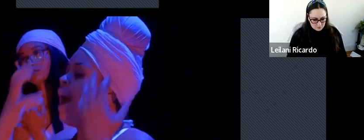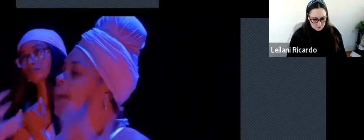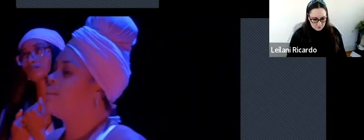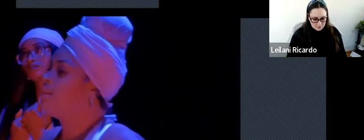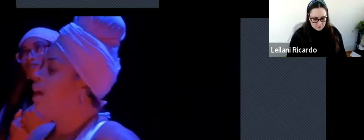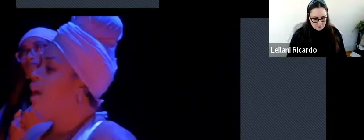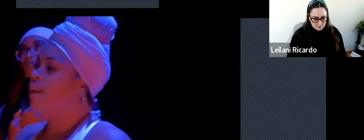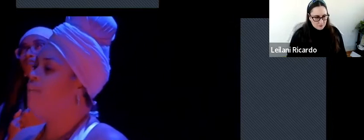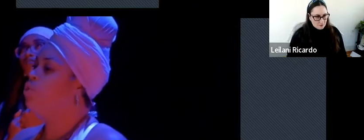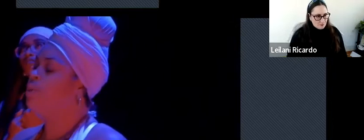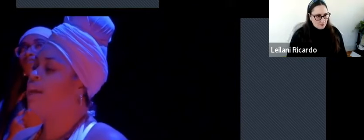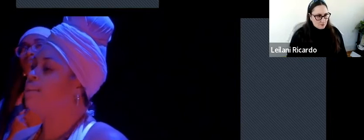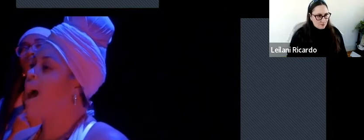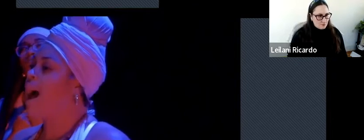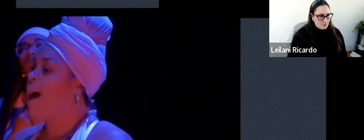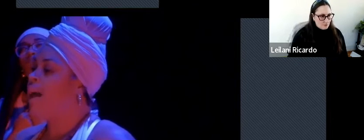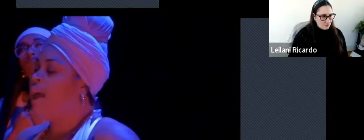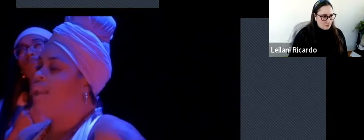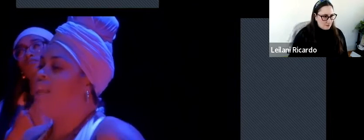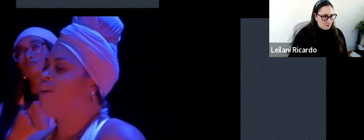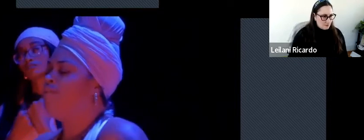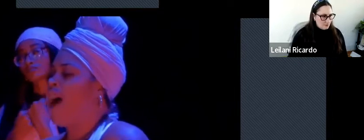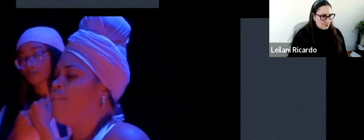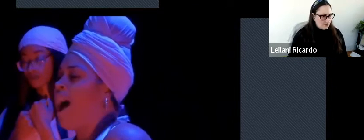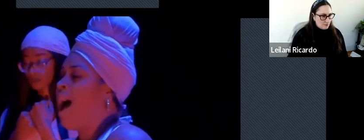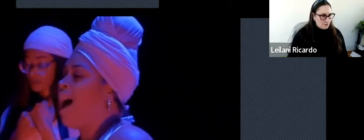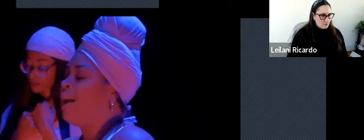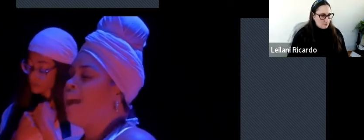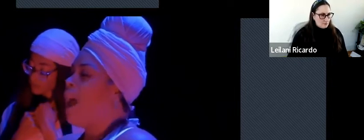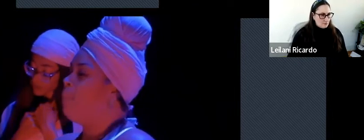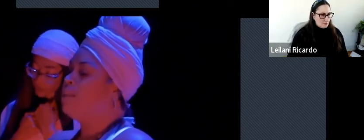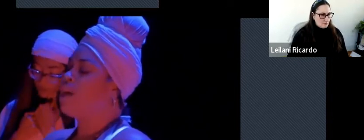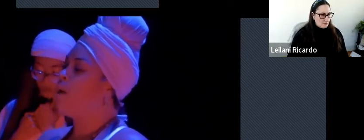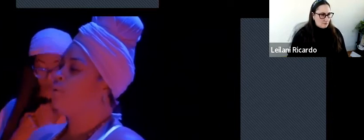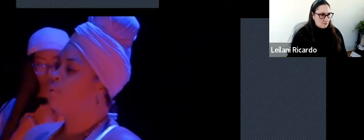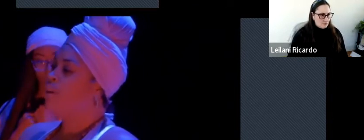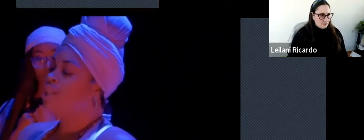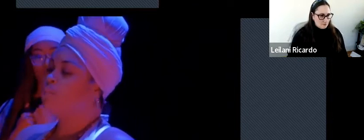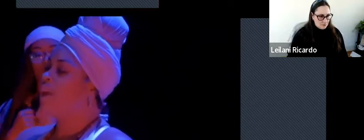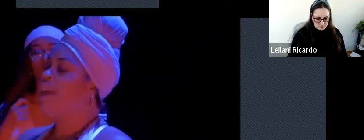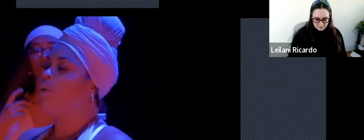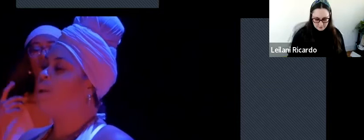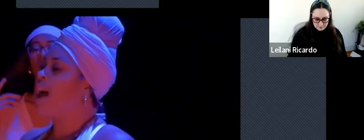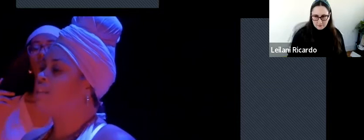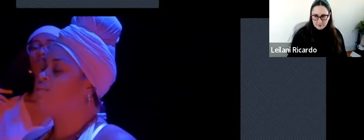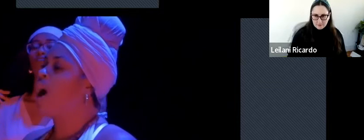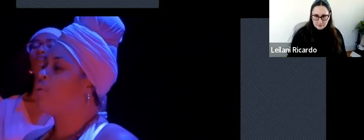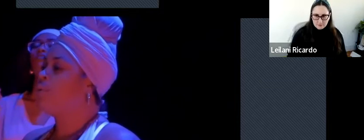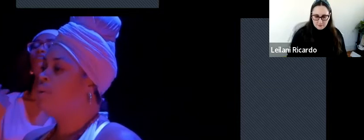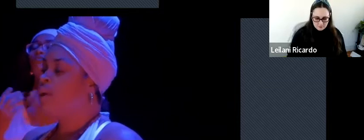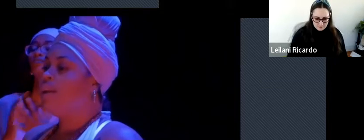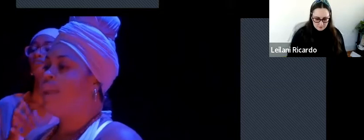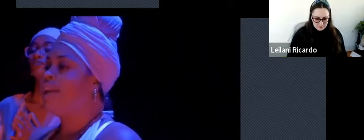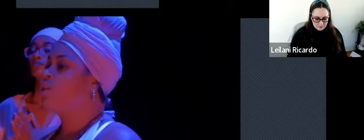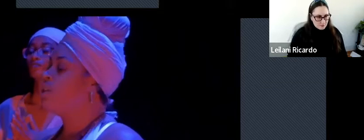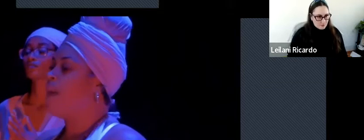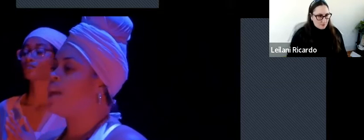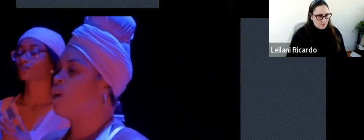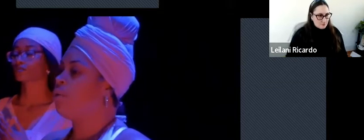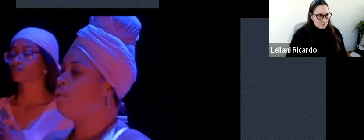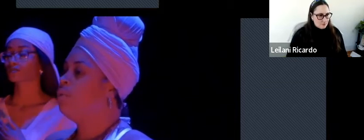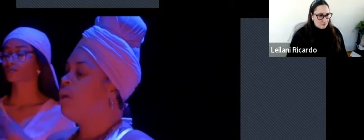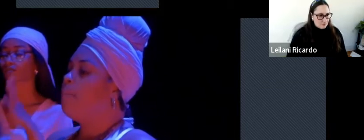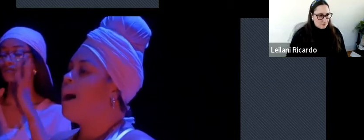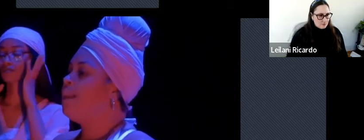you with hate, livid you didn't die, living forever I am eternal, spring equinox and vernal, nature is